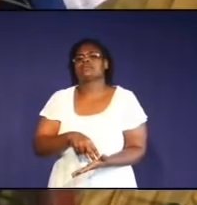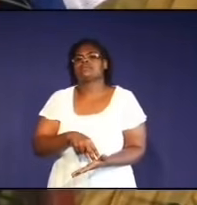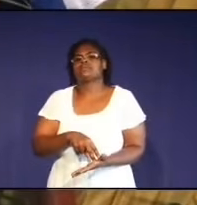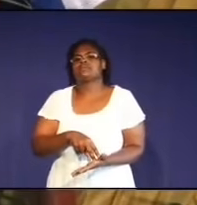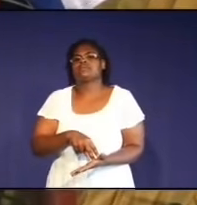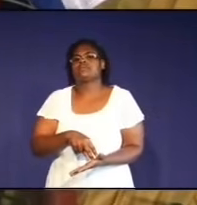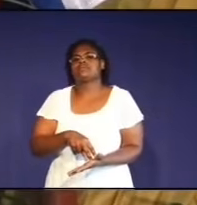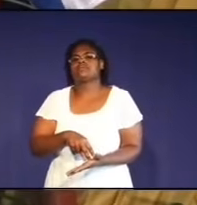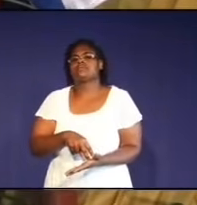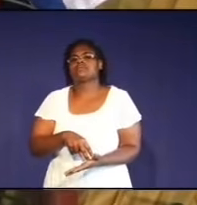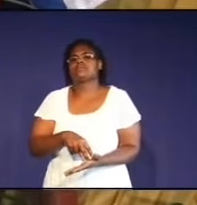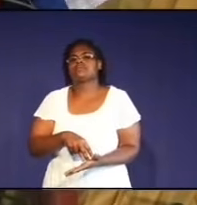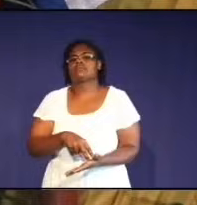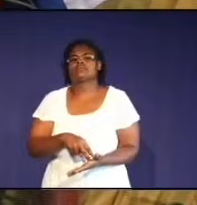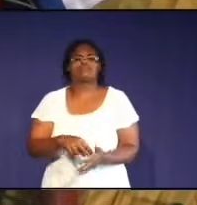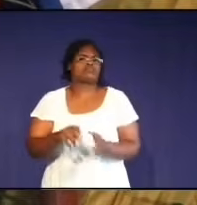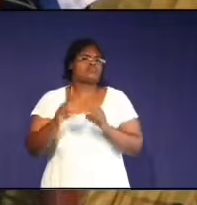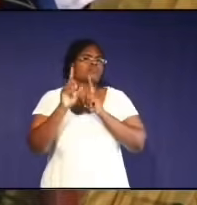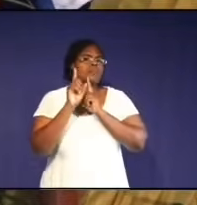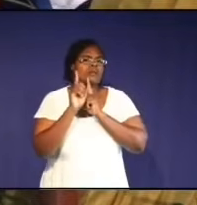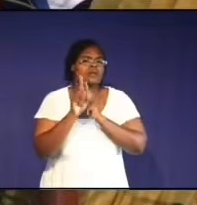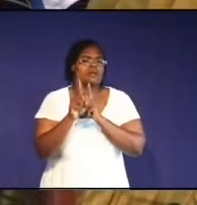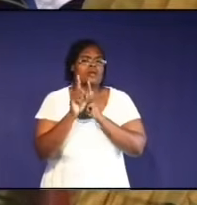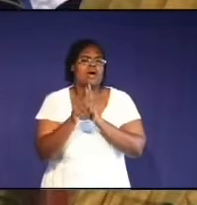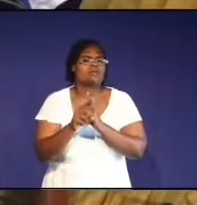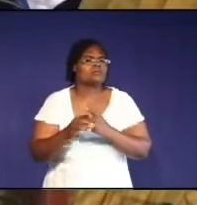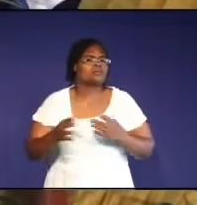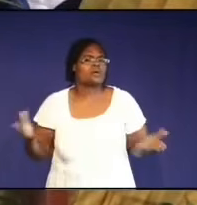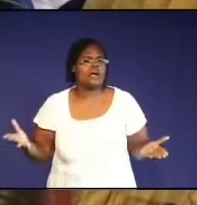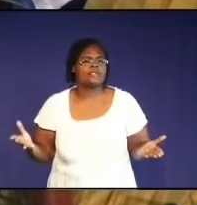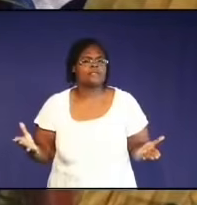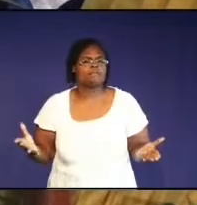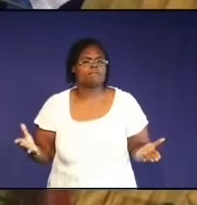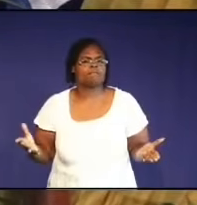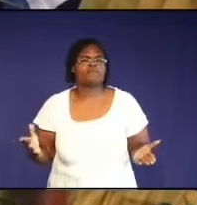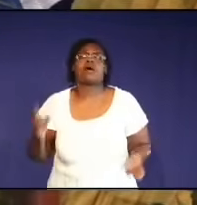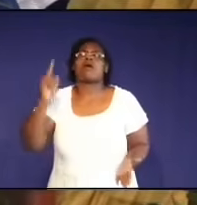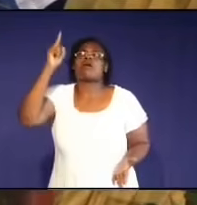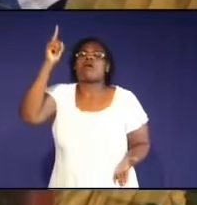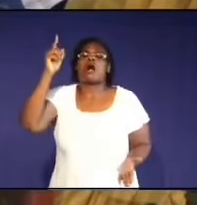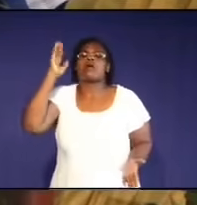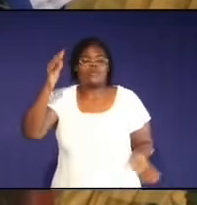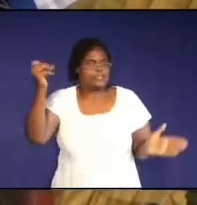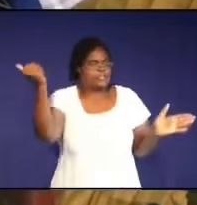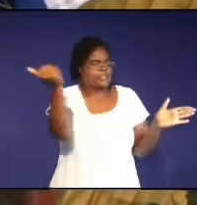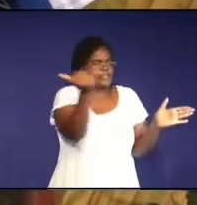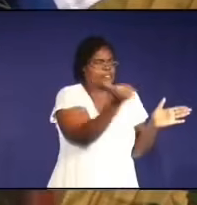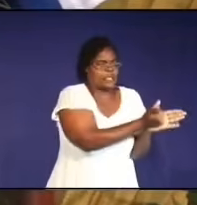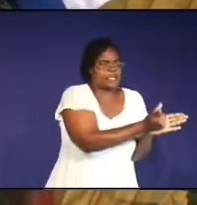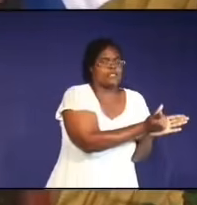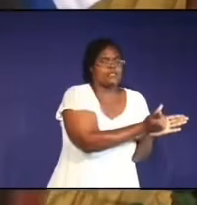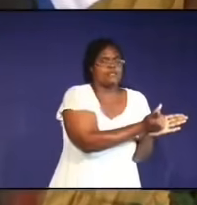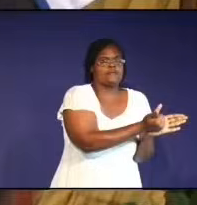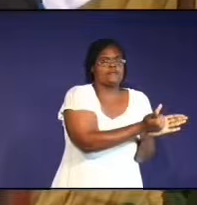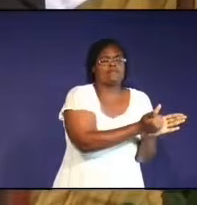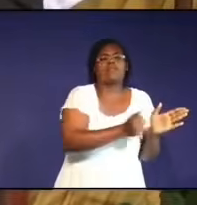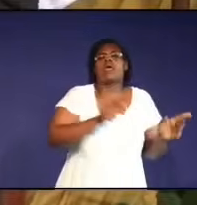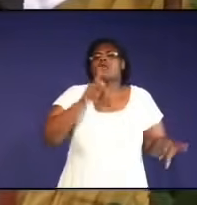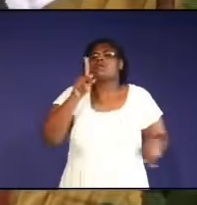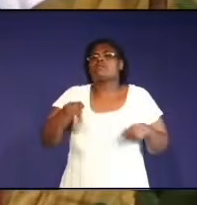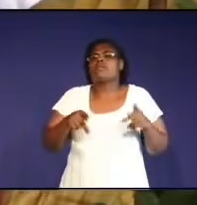to seal the ones who are settled in their minds. I'm going to seal the